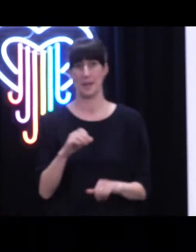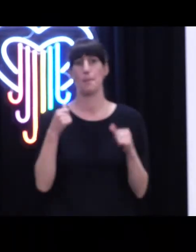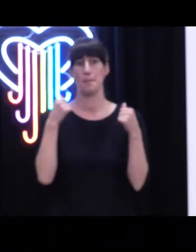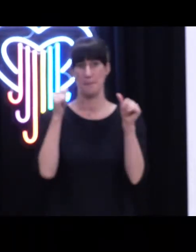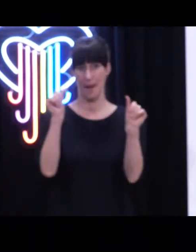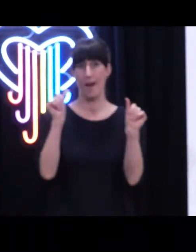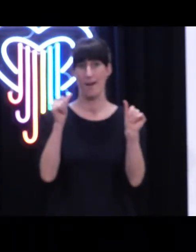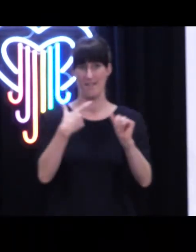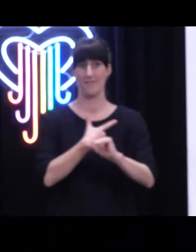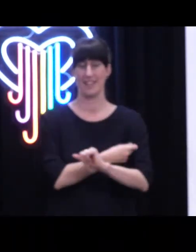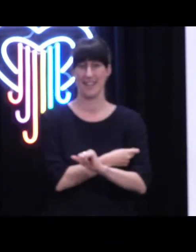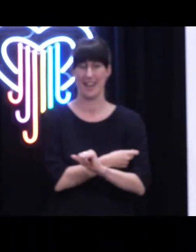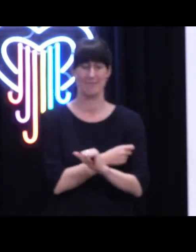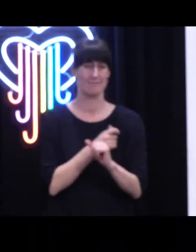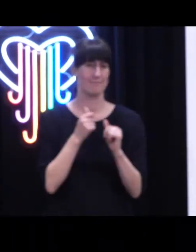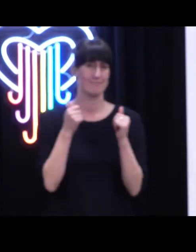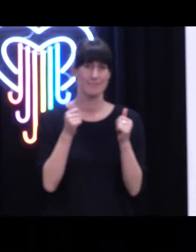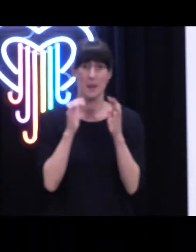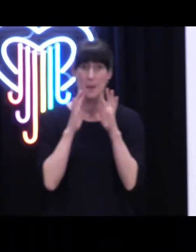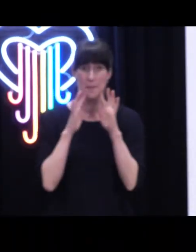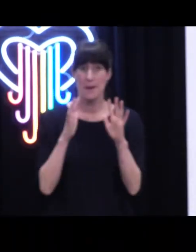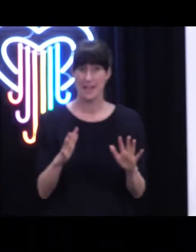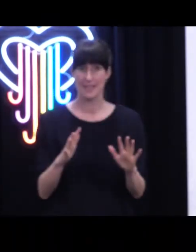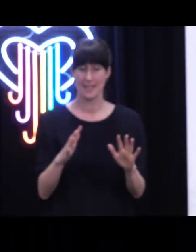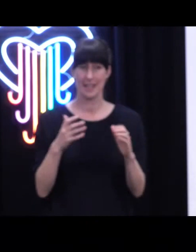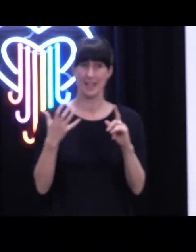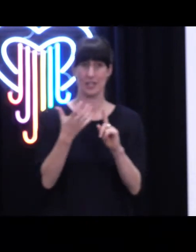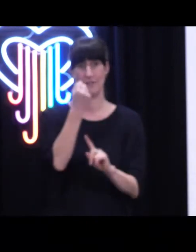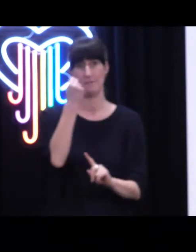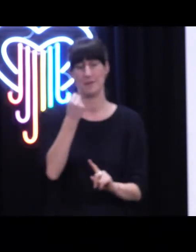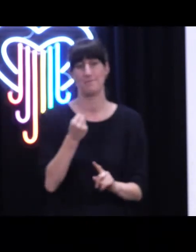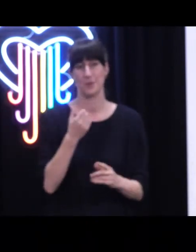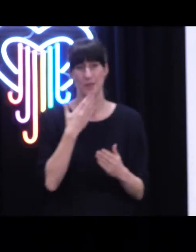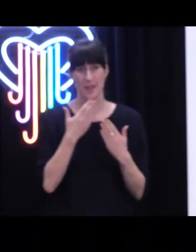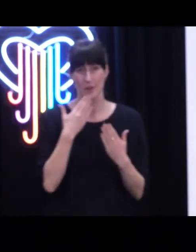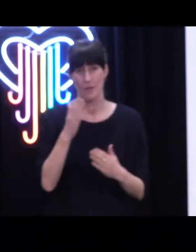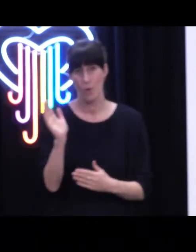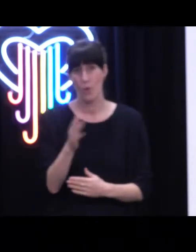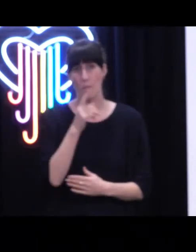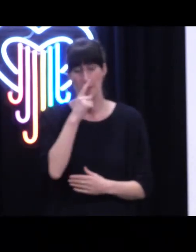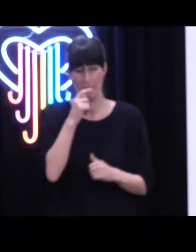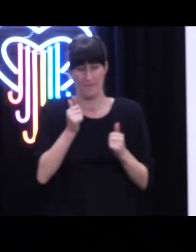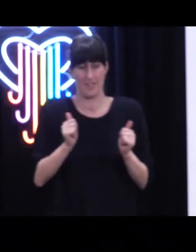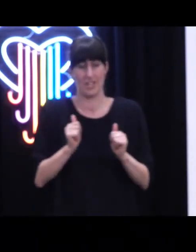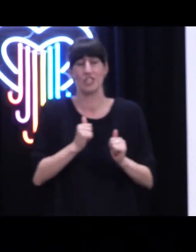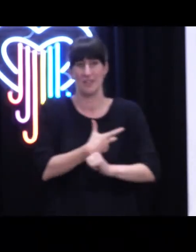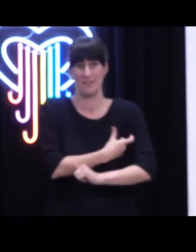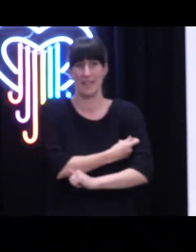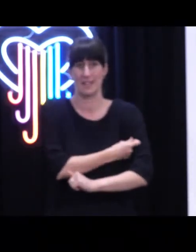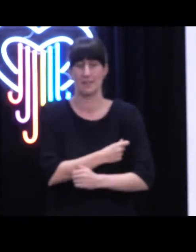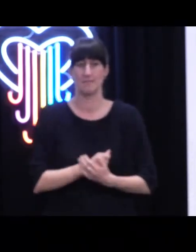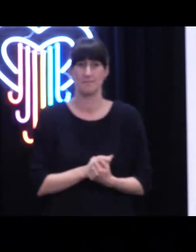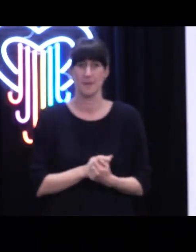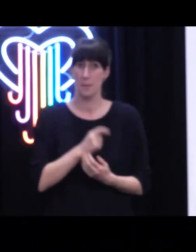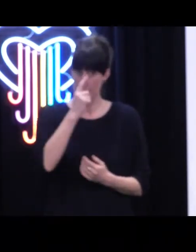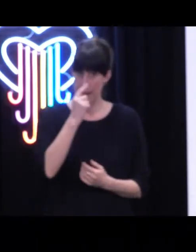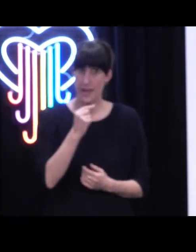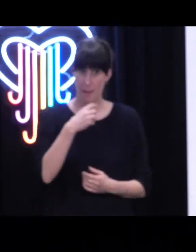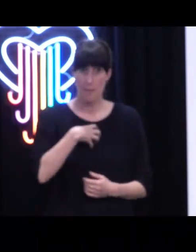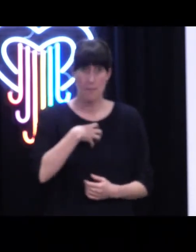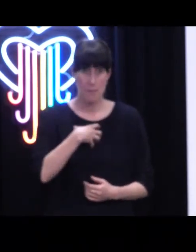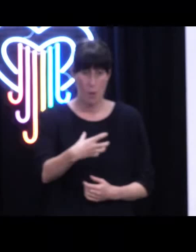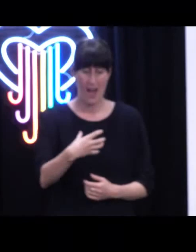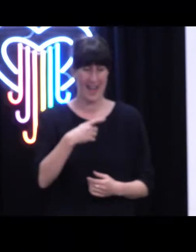significant milestone, so thanks to all those who have been vaccinated so far. But we have the capacity to do even more and even